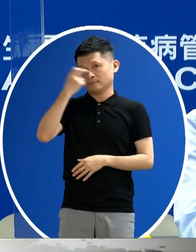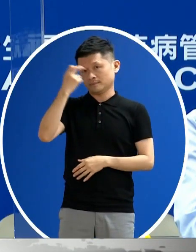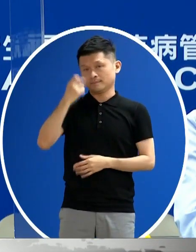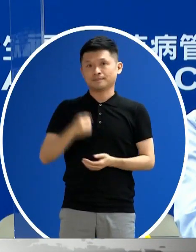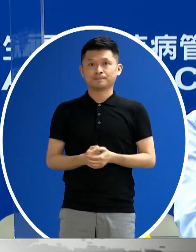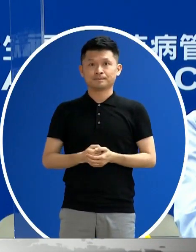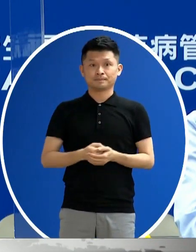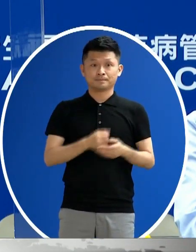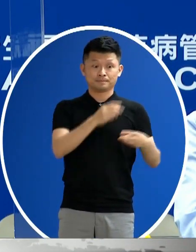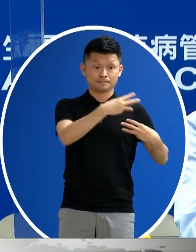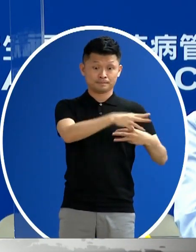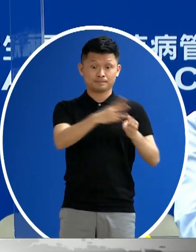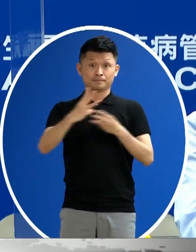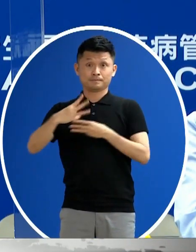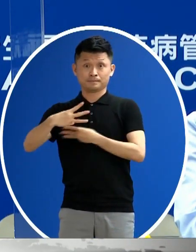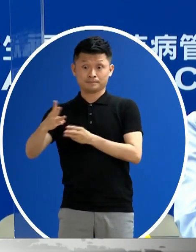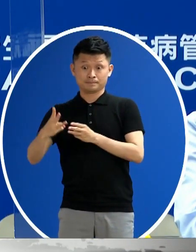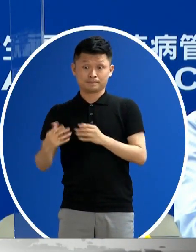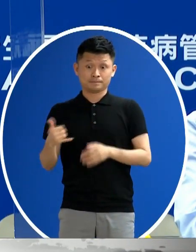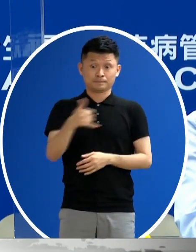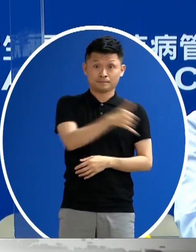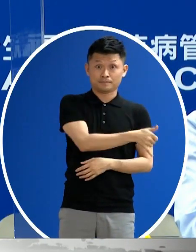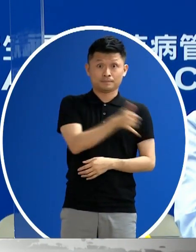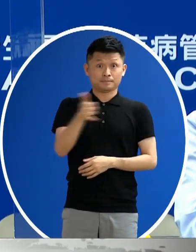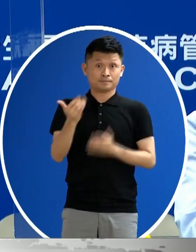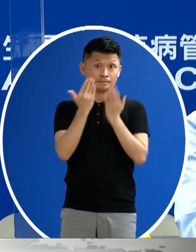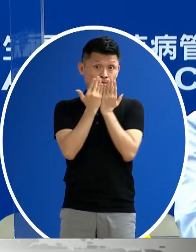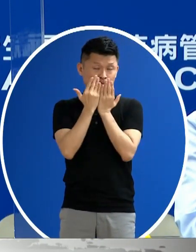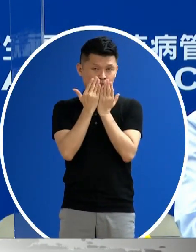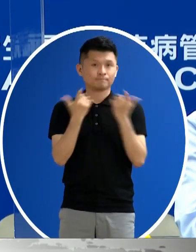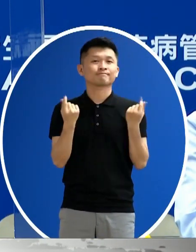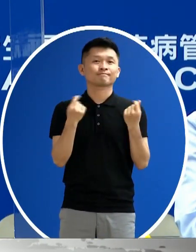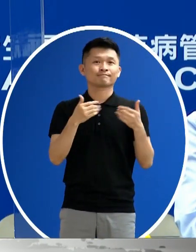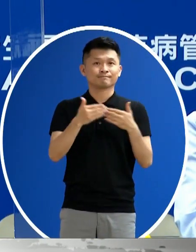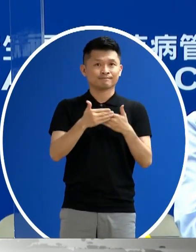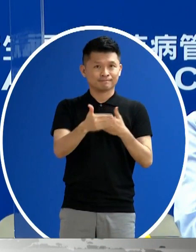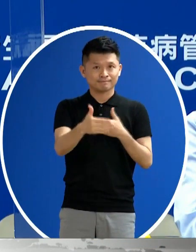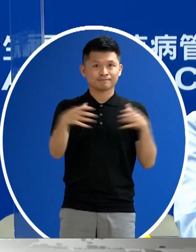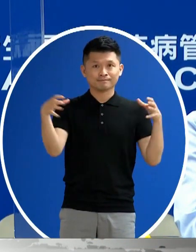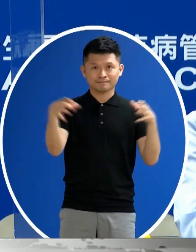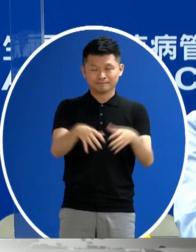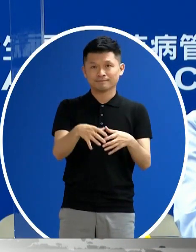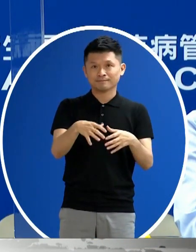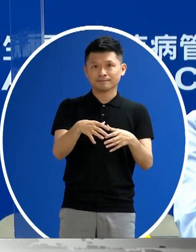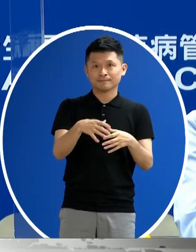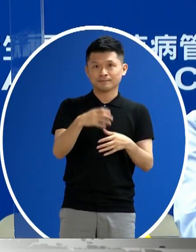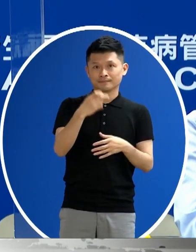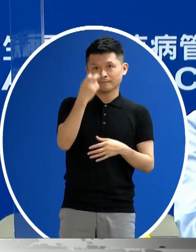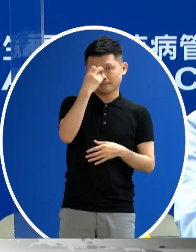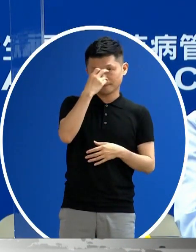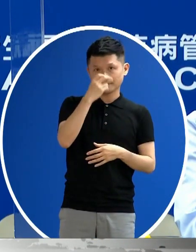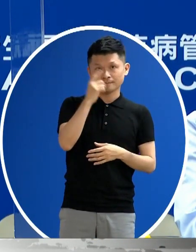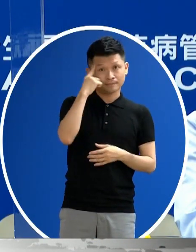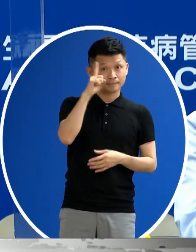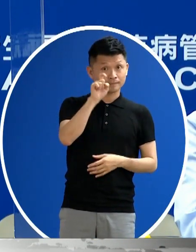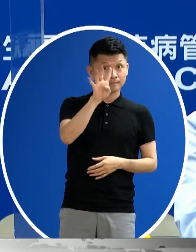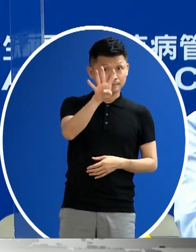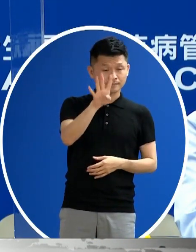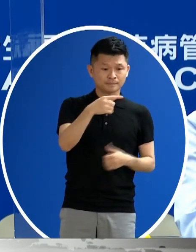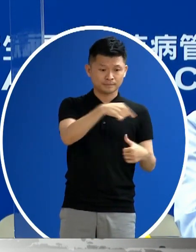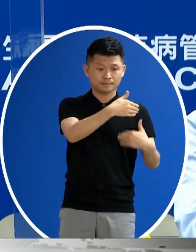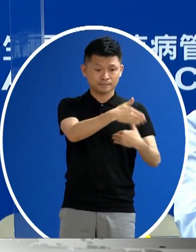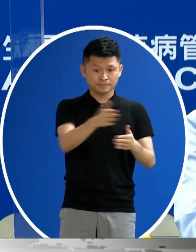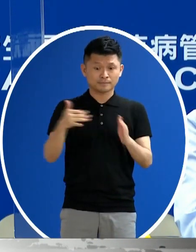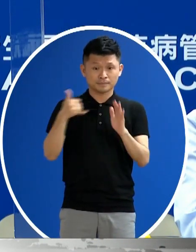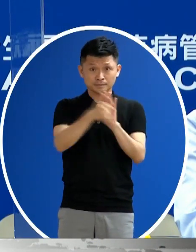homeroom classmates have been screened with PCR tests, and we are certain that they couldn't have infected their families will be released from preventative